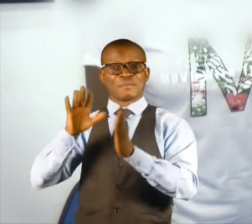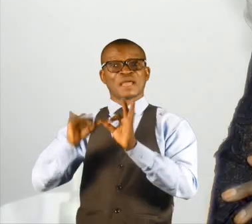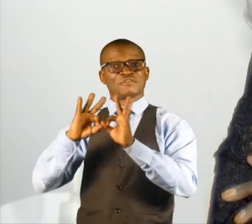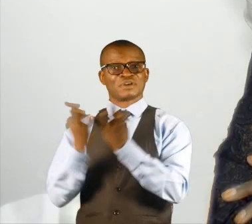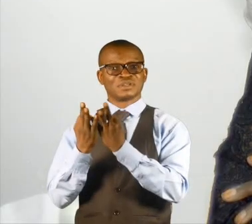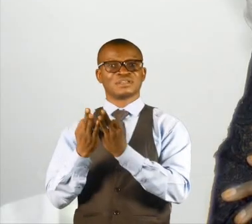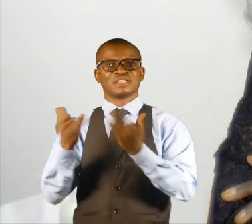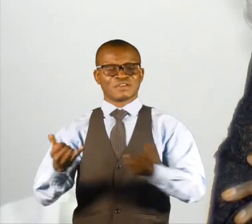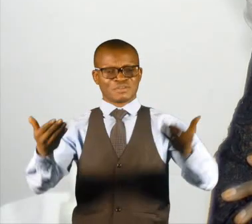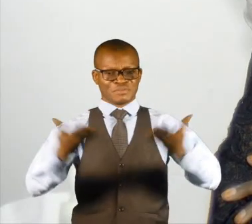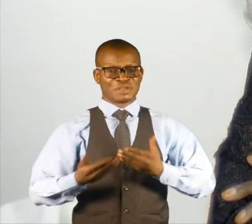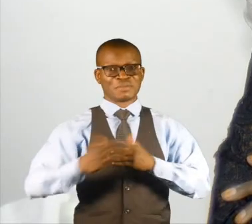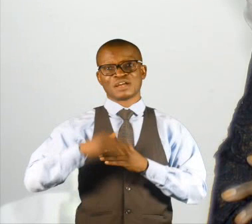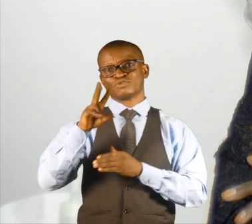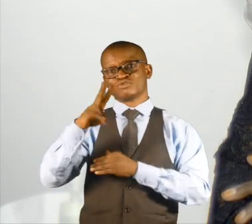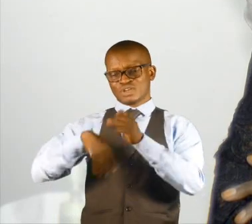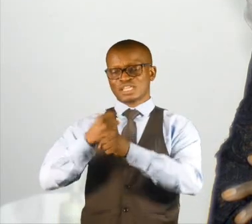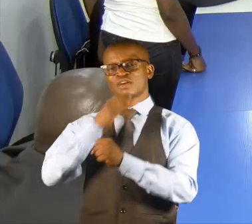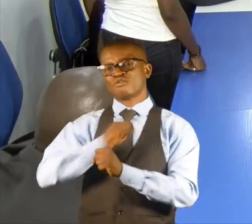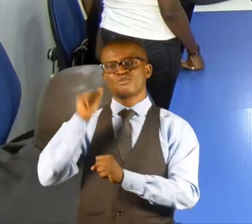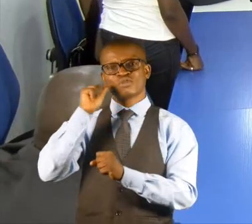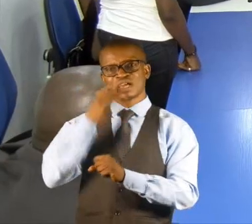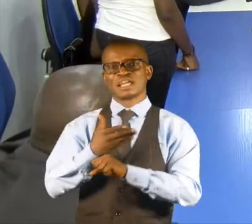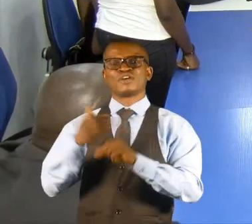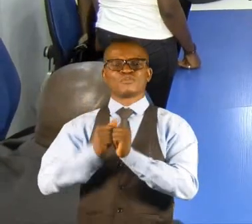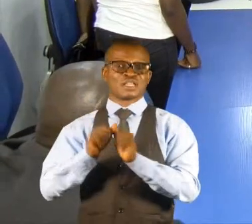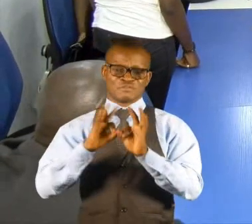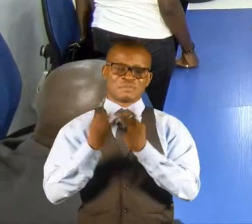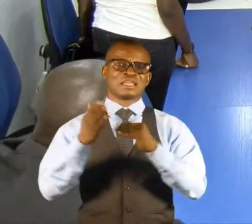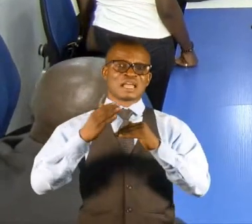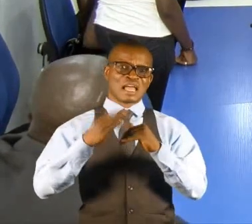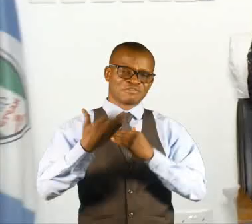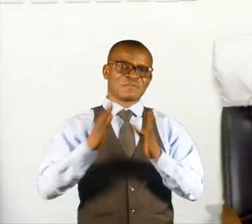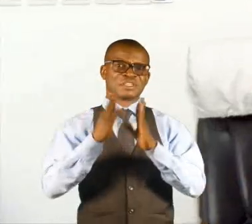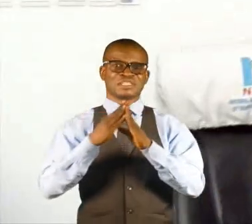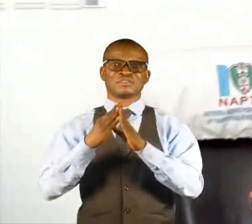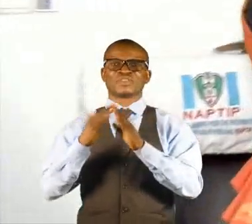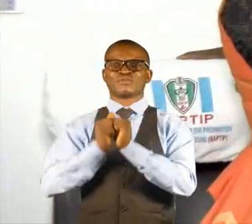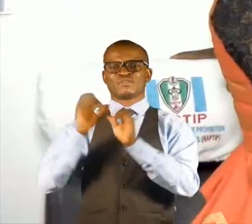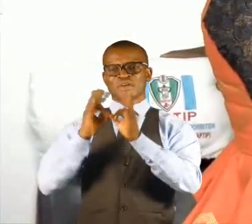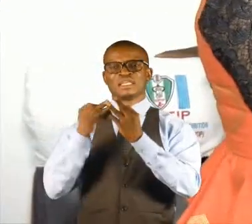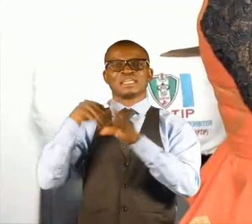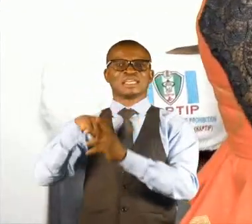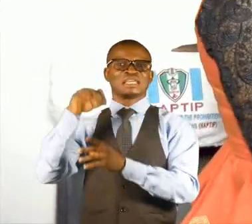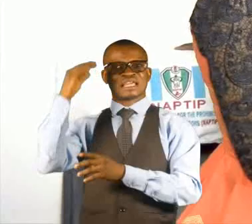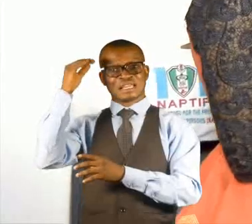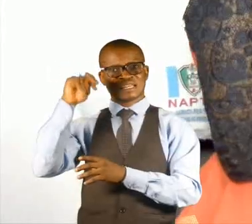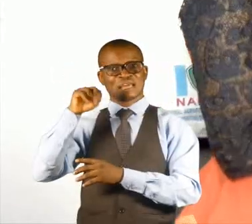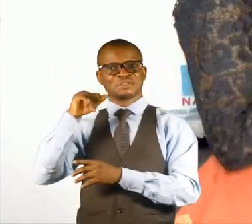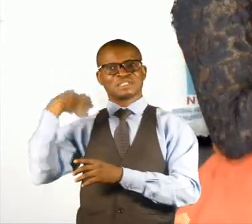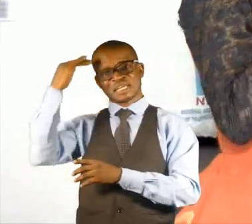family. The management of NAPTIP recently reunited the 2-year-old girl with her family after a meeting at the NAPTIP headquarters